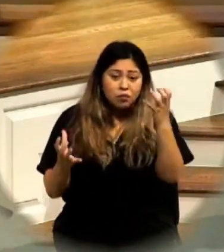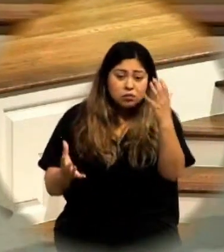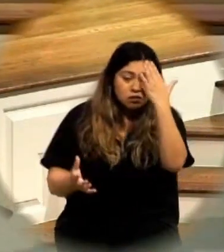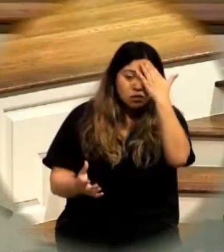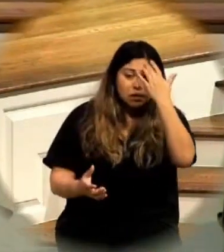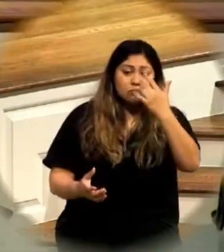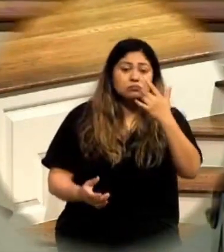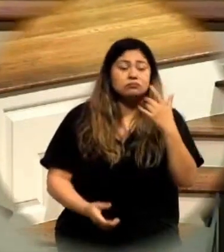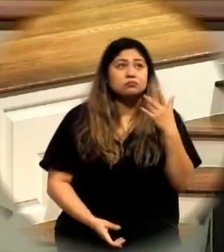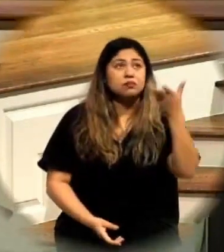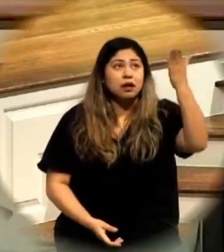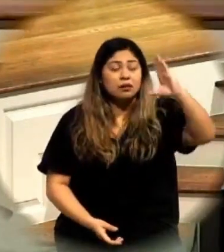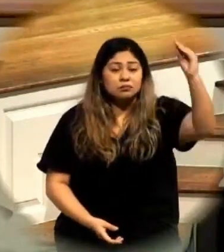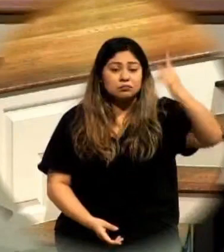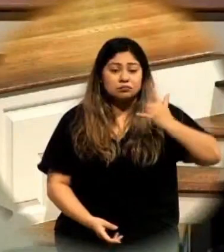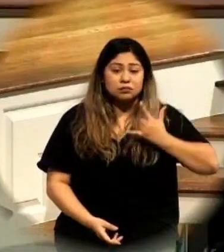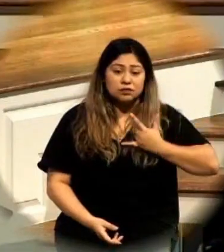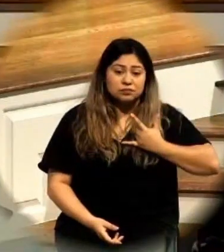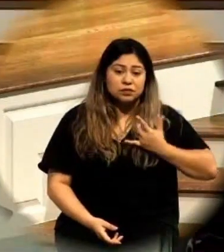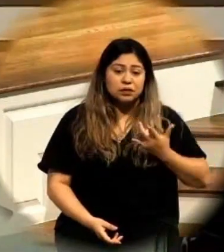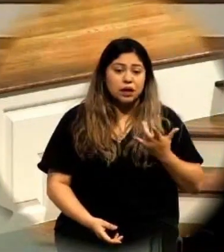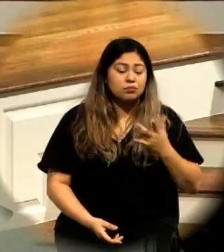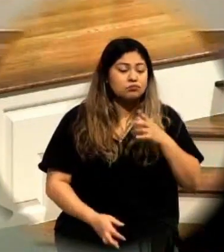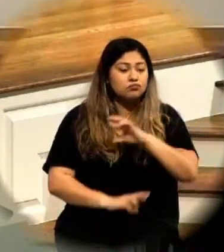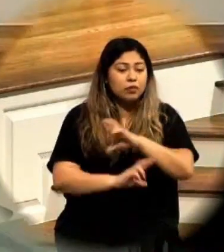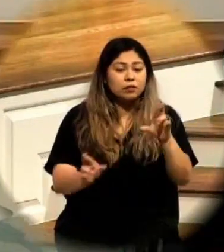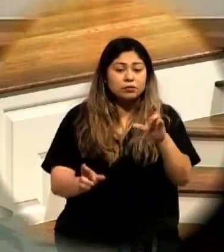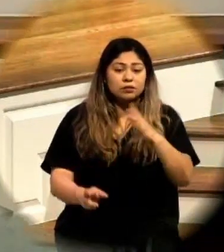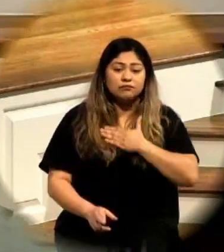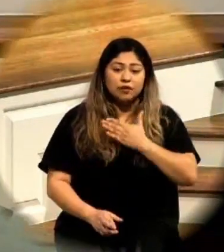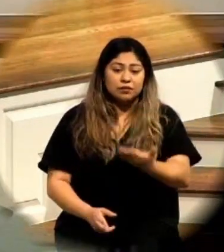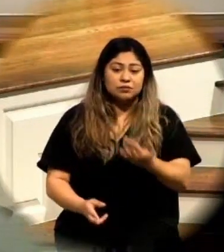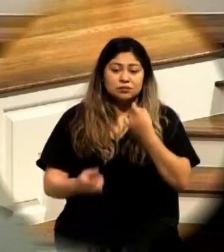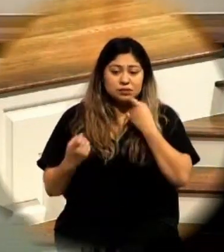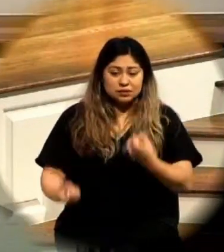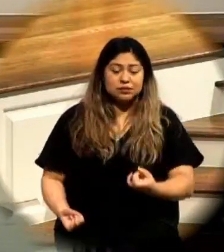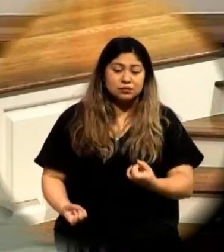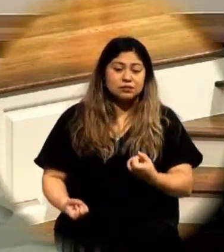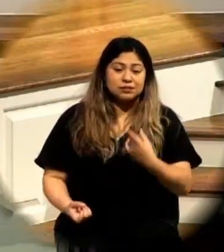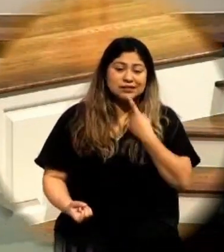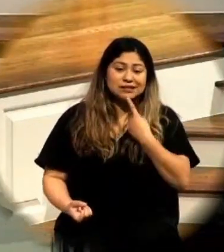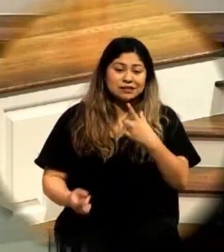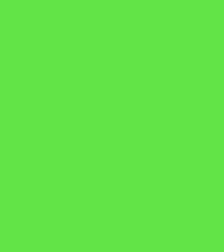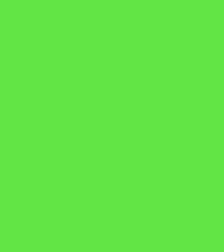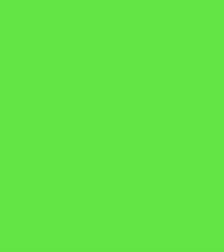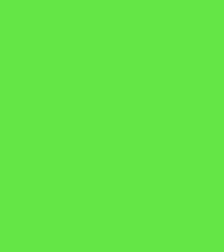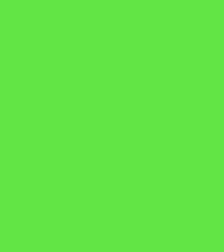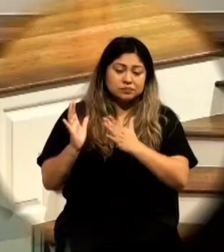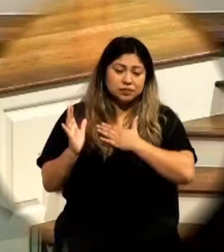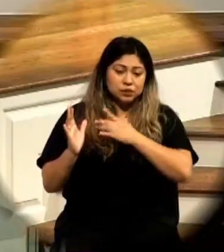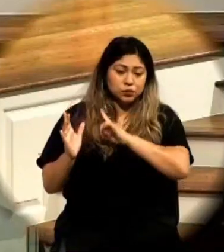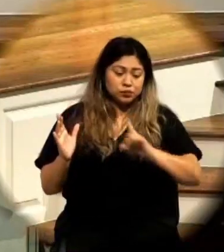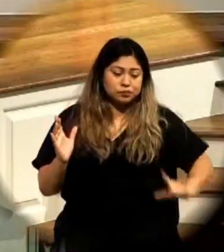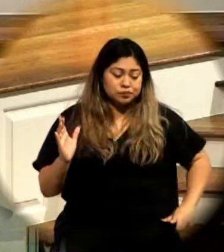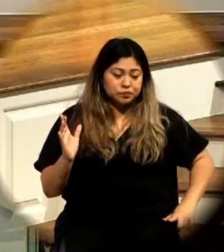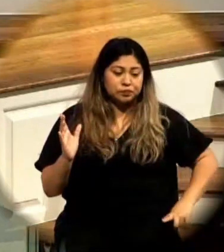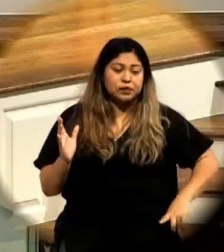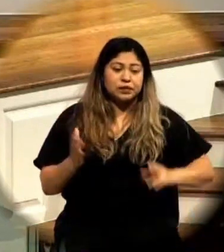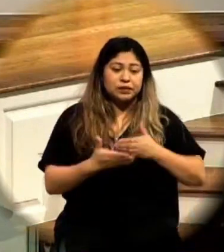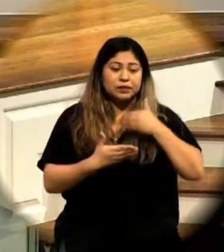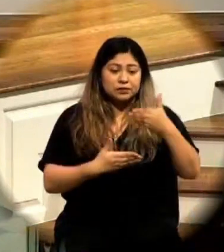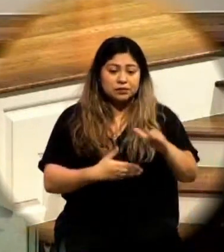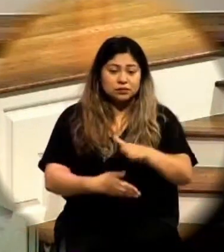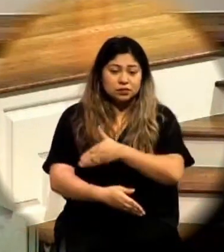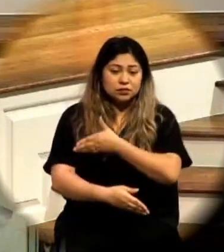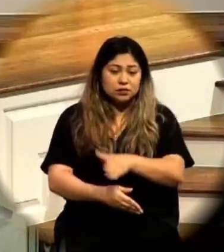I'm ready to confess my sins and call Jesus my King. I'd love to visit with you during this next song about how to do just that. Others of you